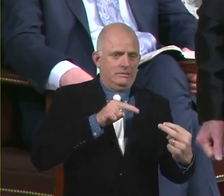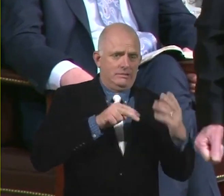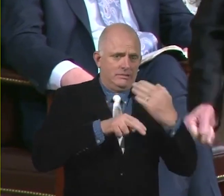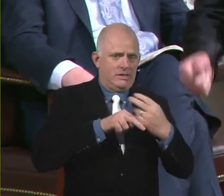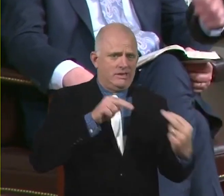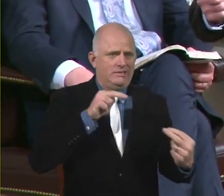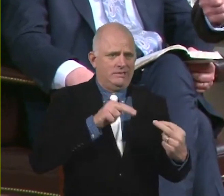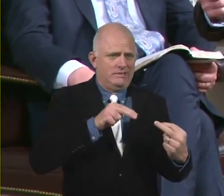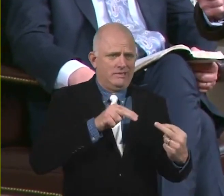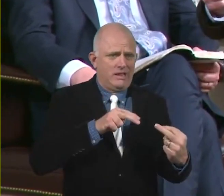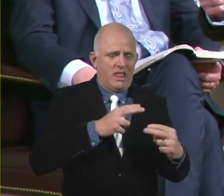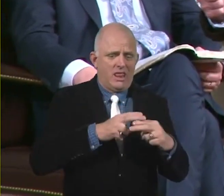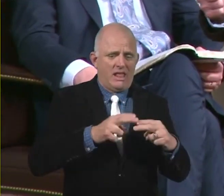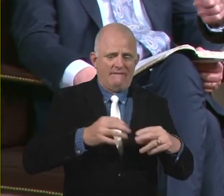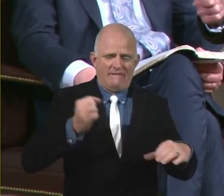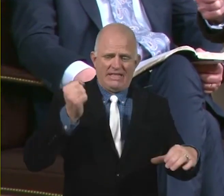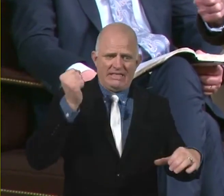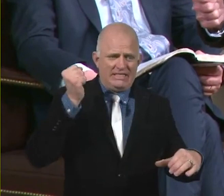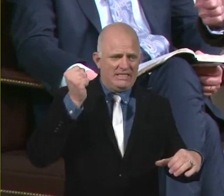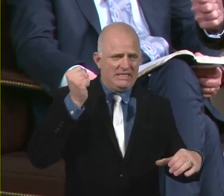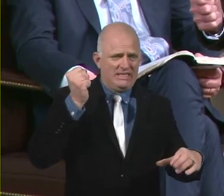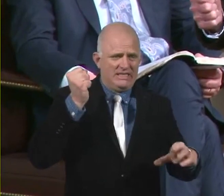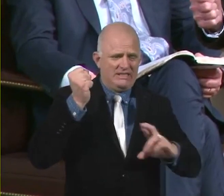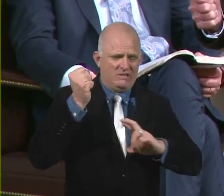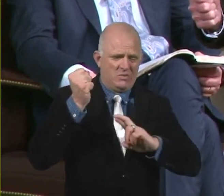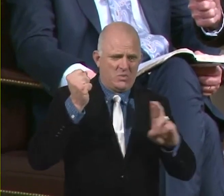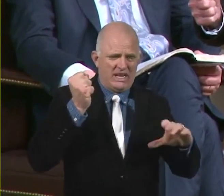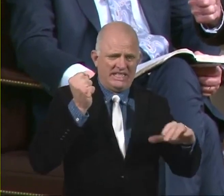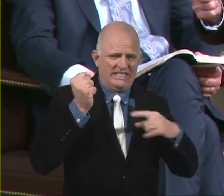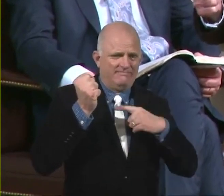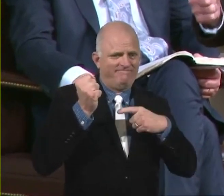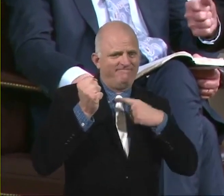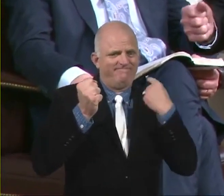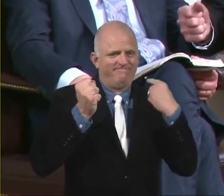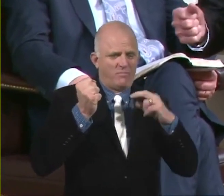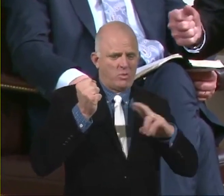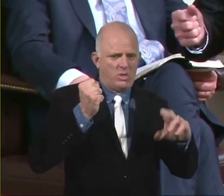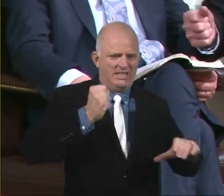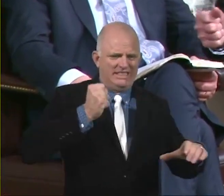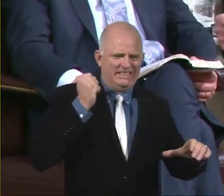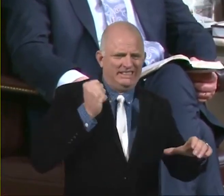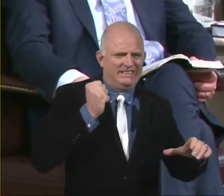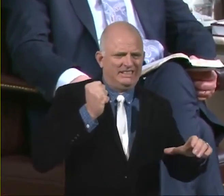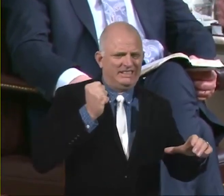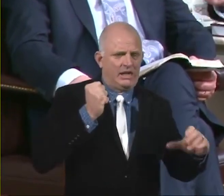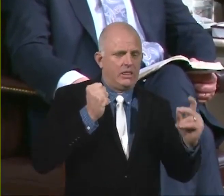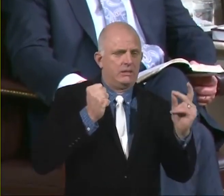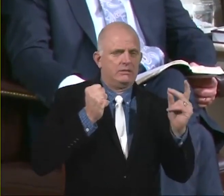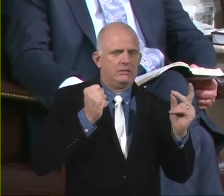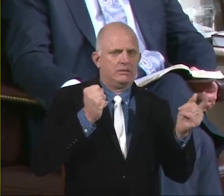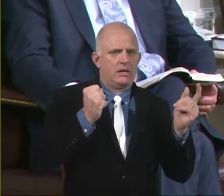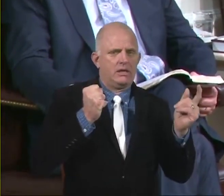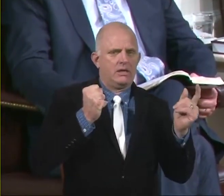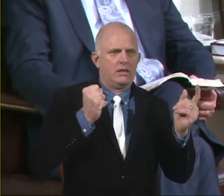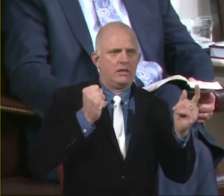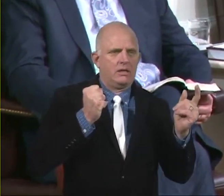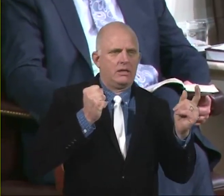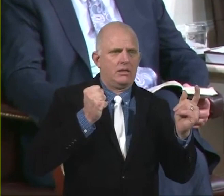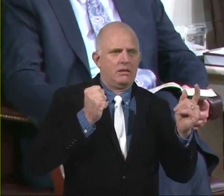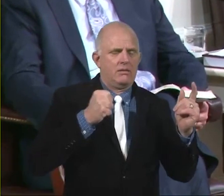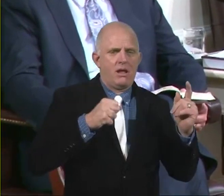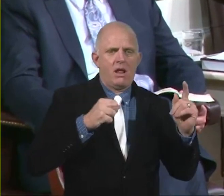reached for the knife to set it to the throat of his son. And all of a sudden, up the mountain,